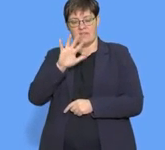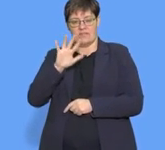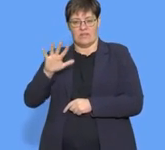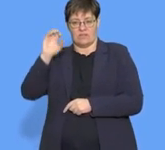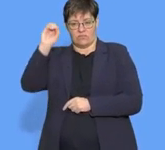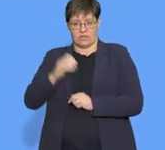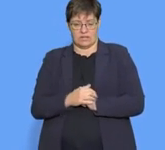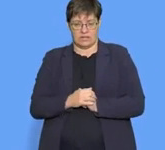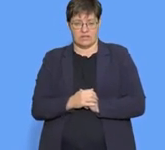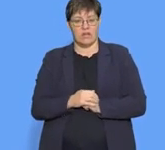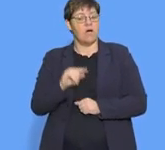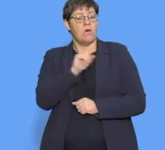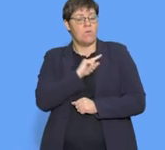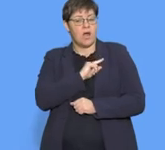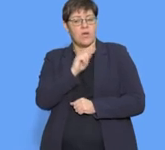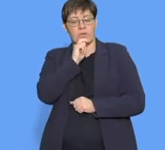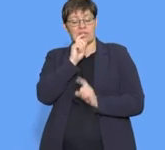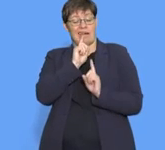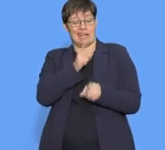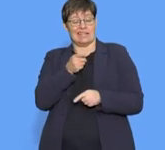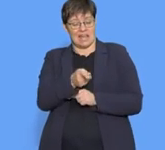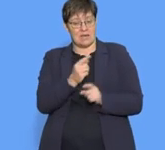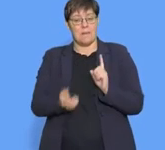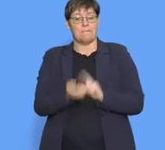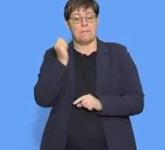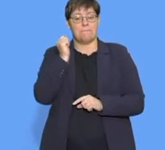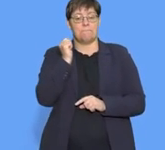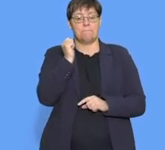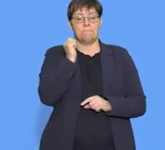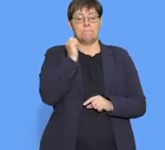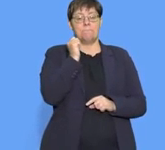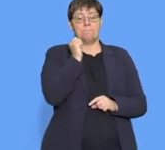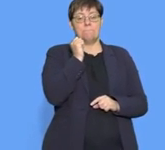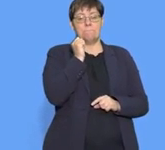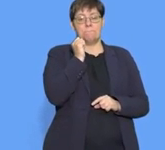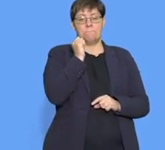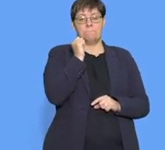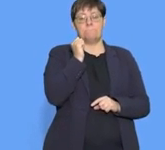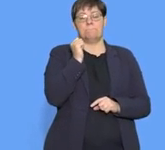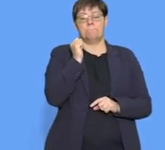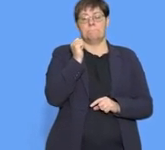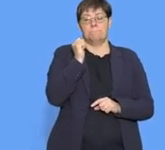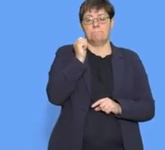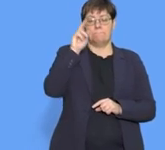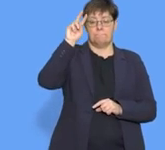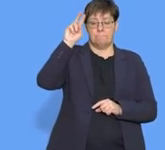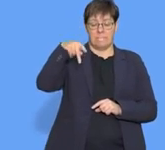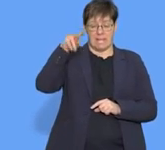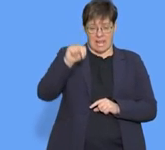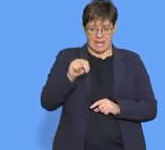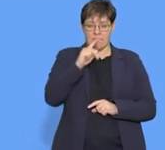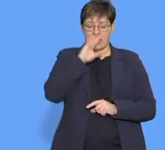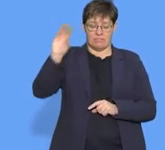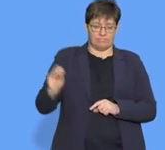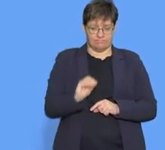34 over sine of 55. Now because we're going to use the answer to find Pn, I'm going to leave my answer like that, and I'm going